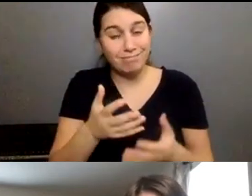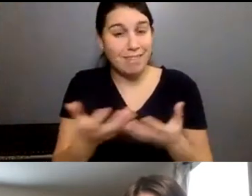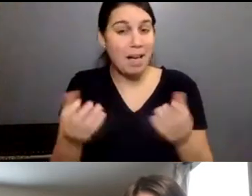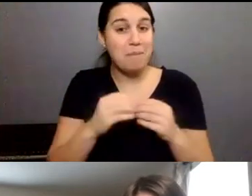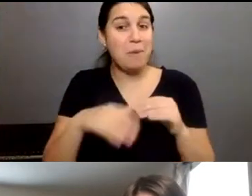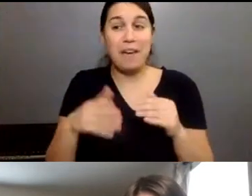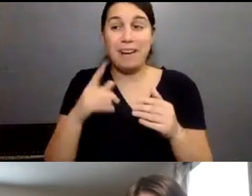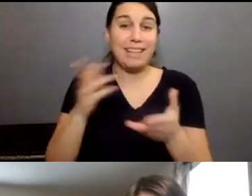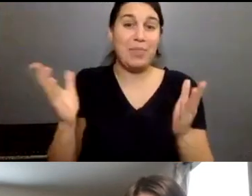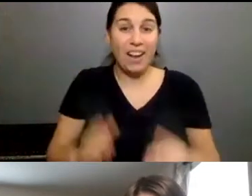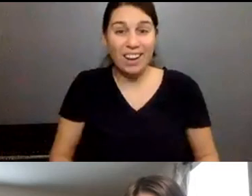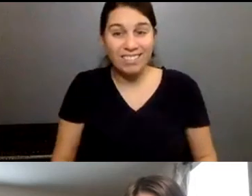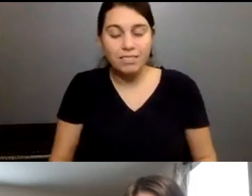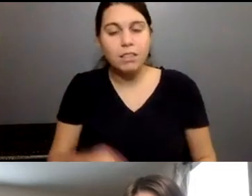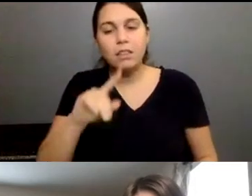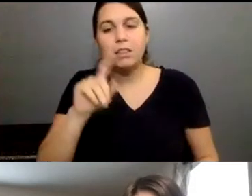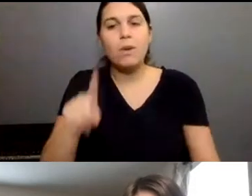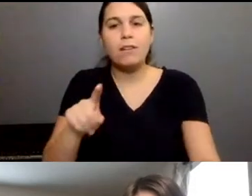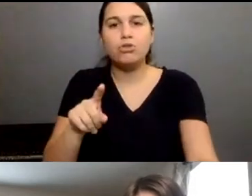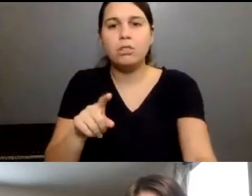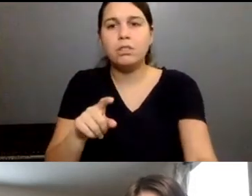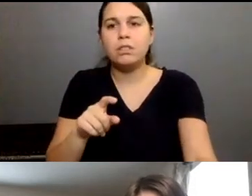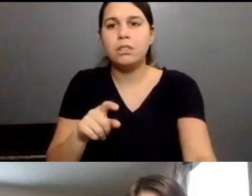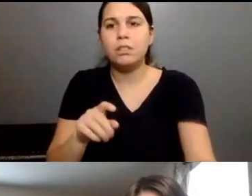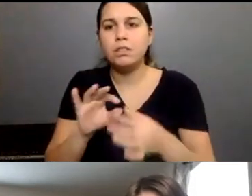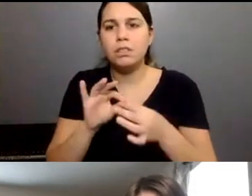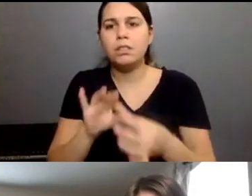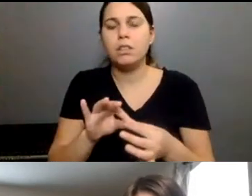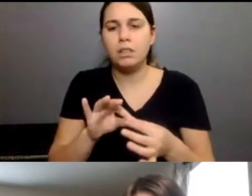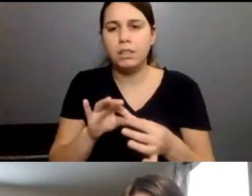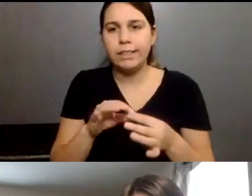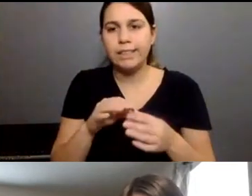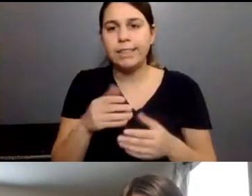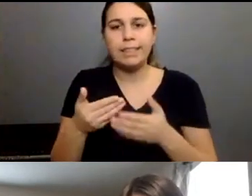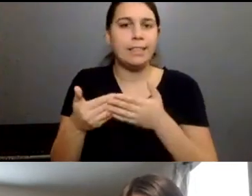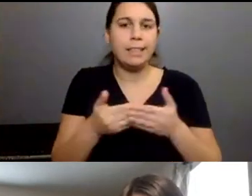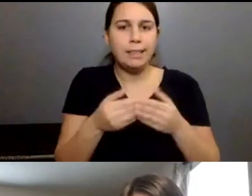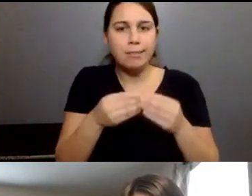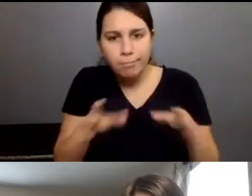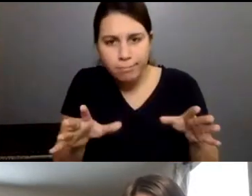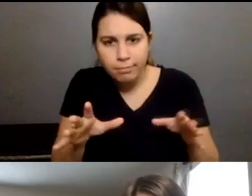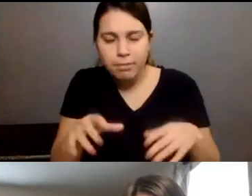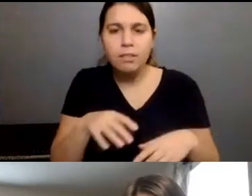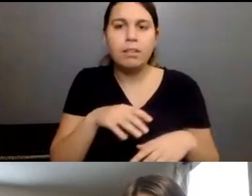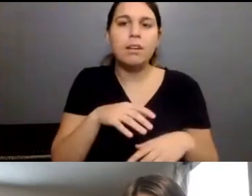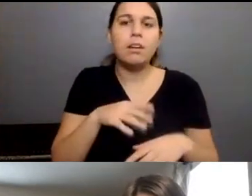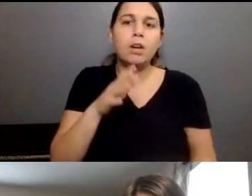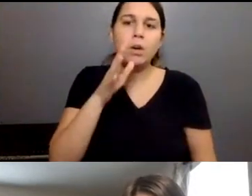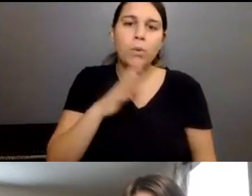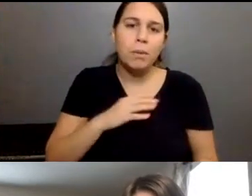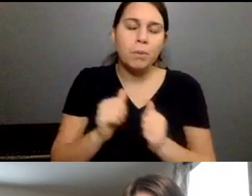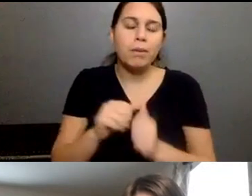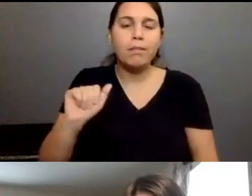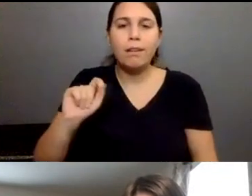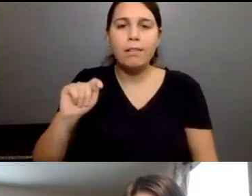There's a question regarding miscarriage women and women with ectopic